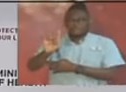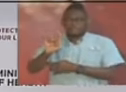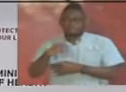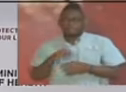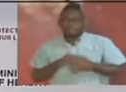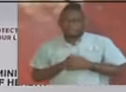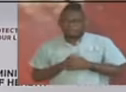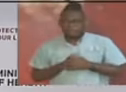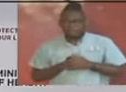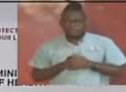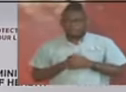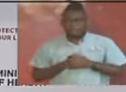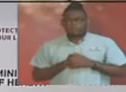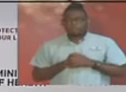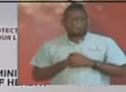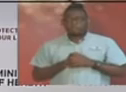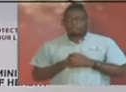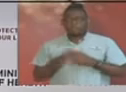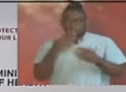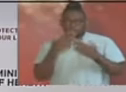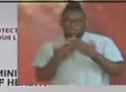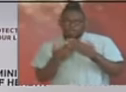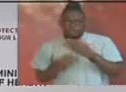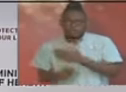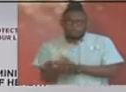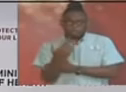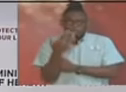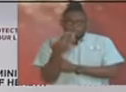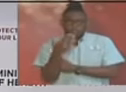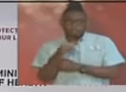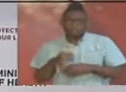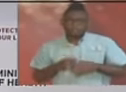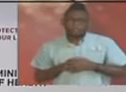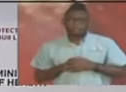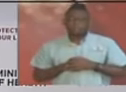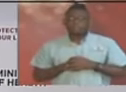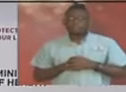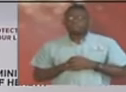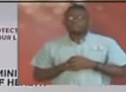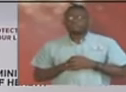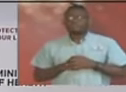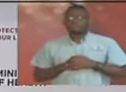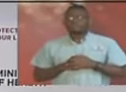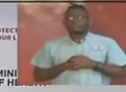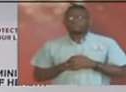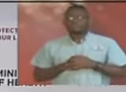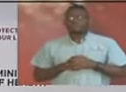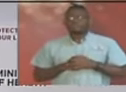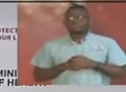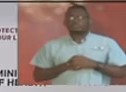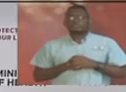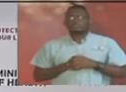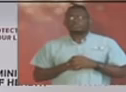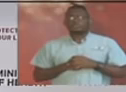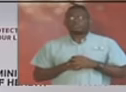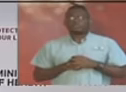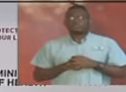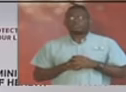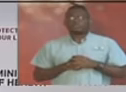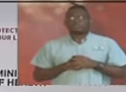Good morning, everyone. Good morning. Can you hear me? Yeah. We can. Good morning.